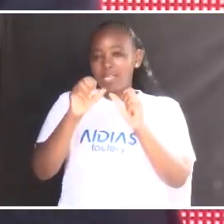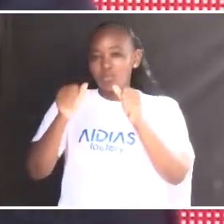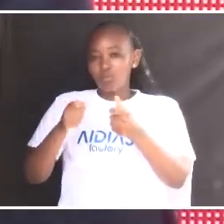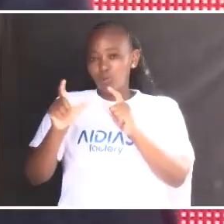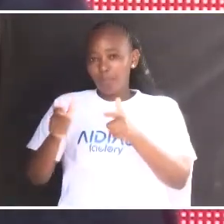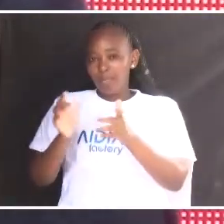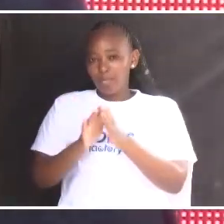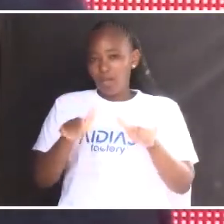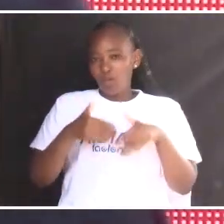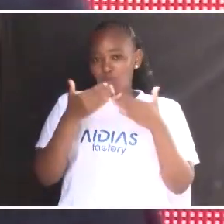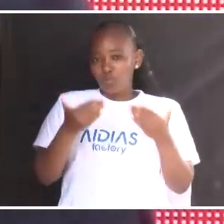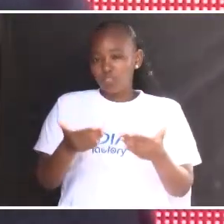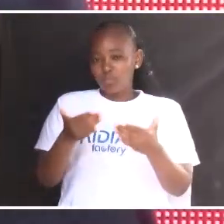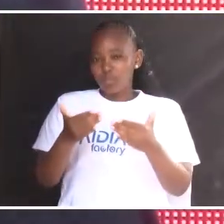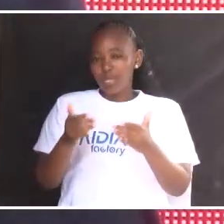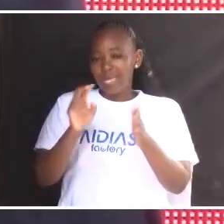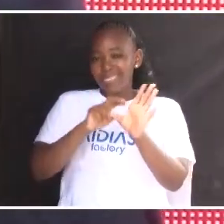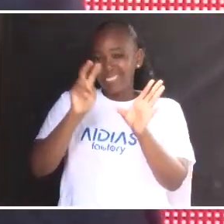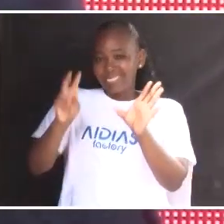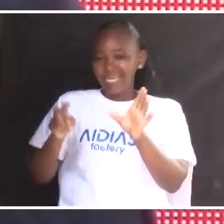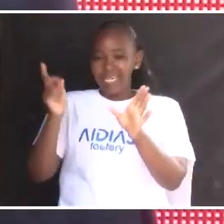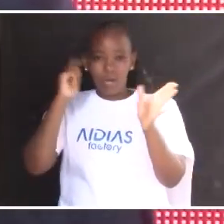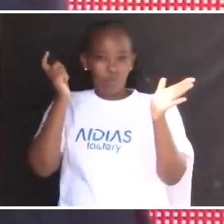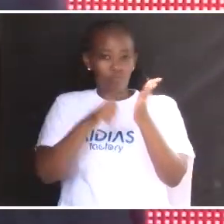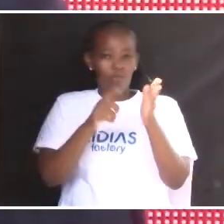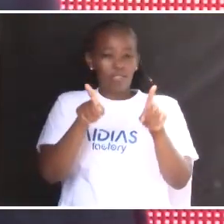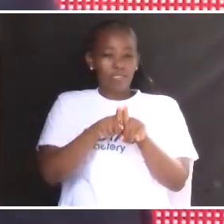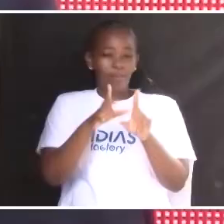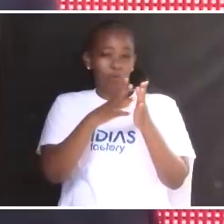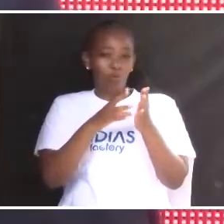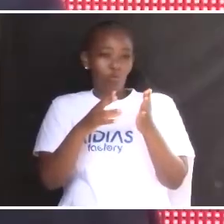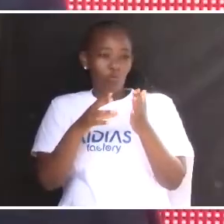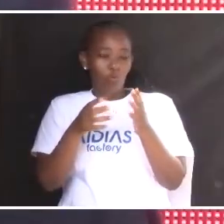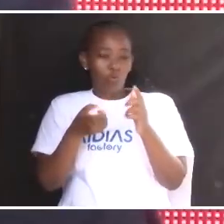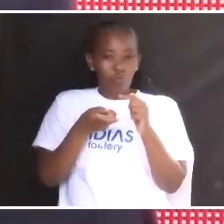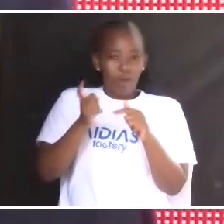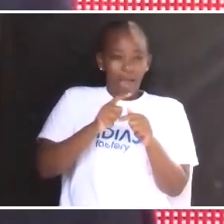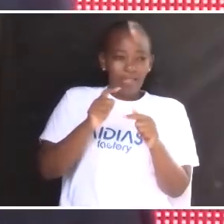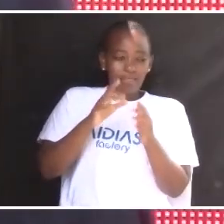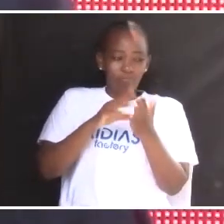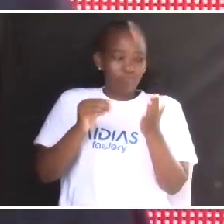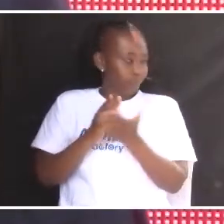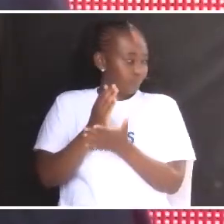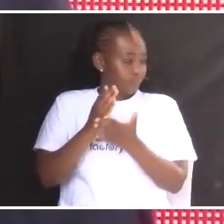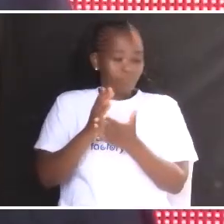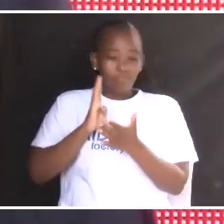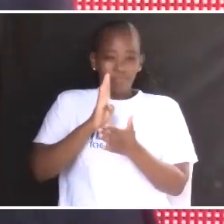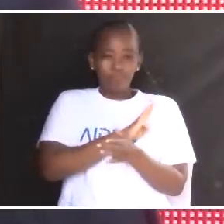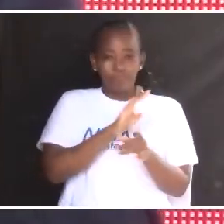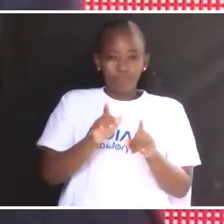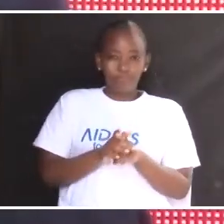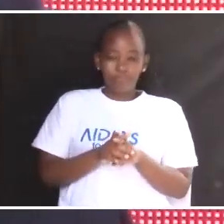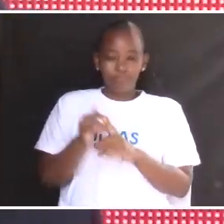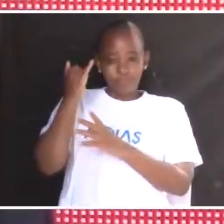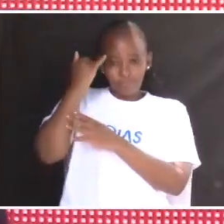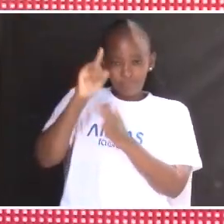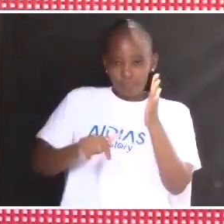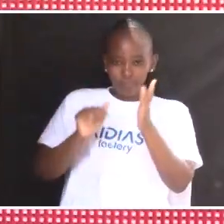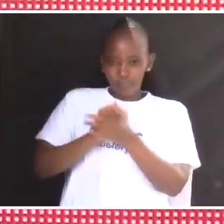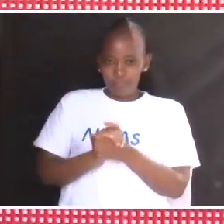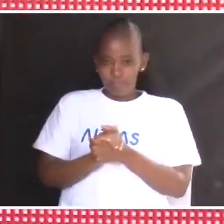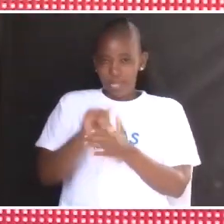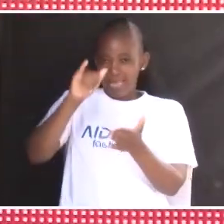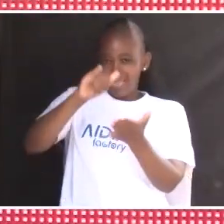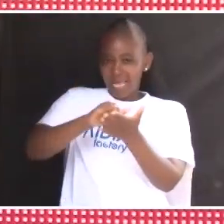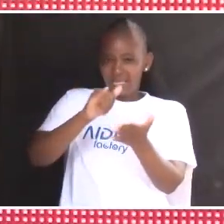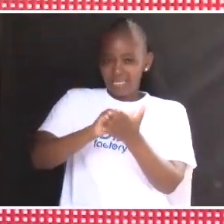you issue what we call takedown notice, and you copy the Kenya Copyright Board and the Communication Authority. And the idea is that